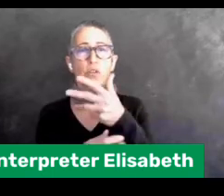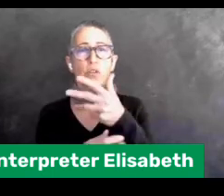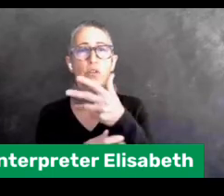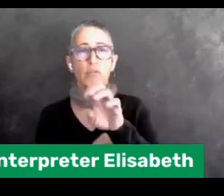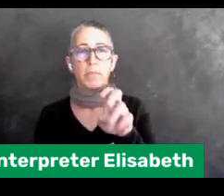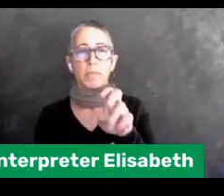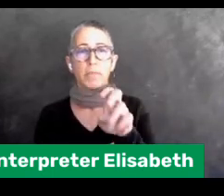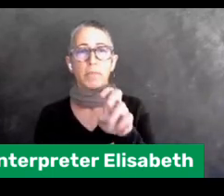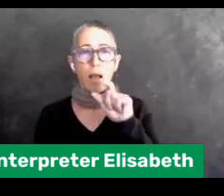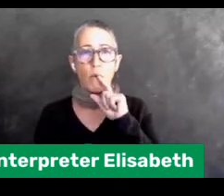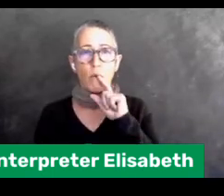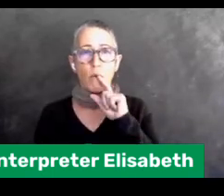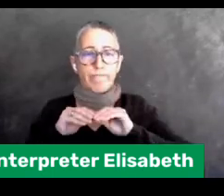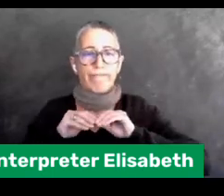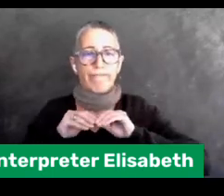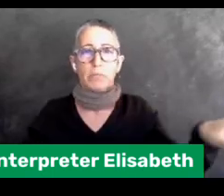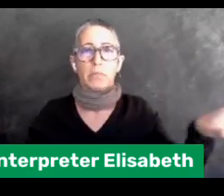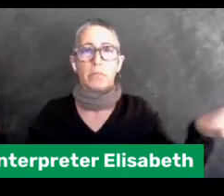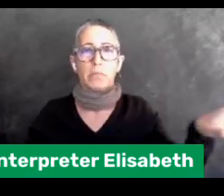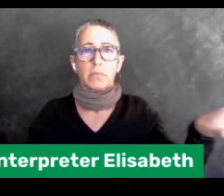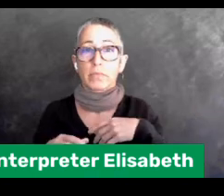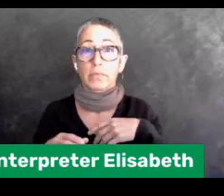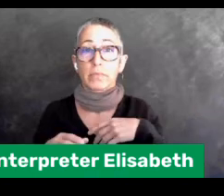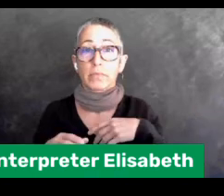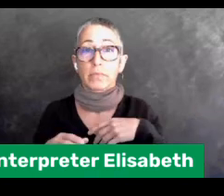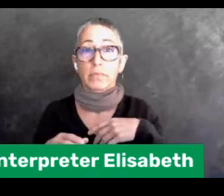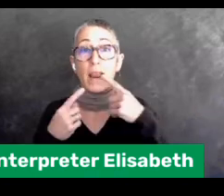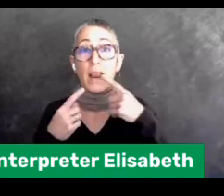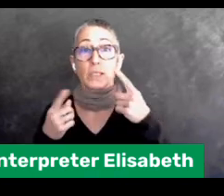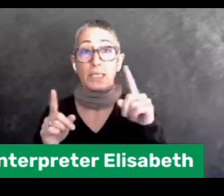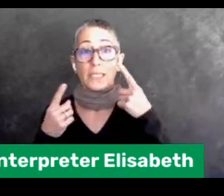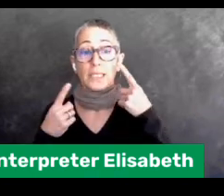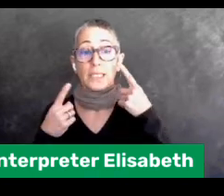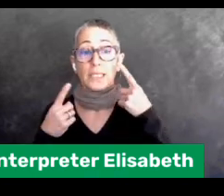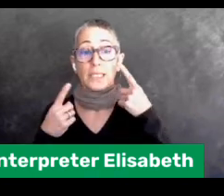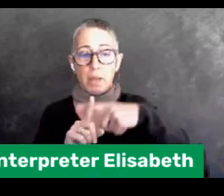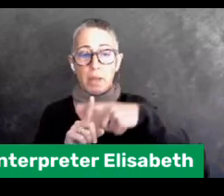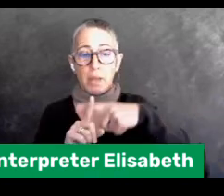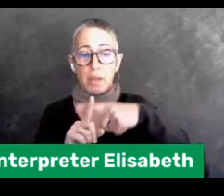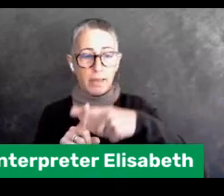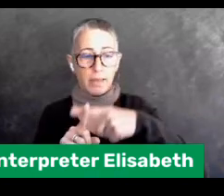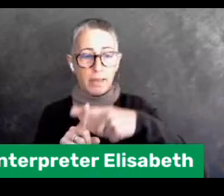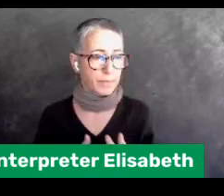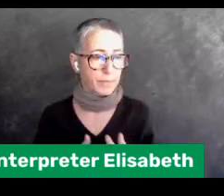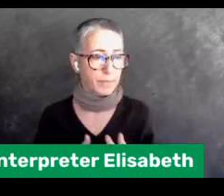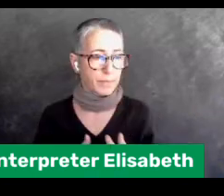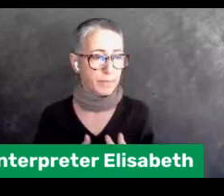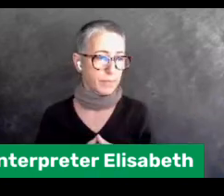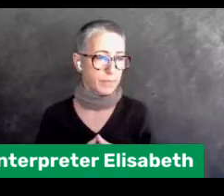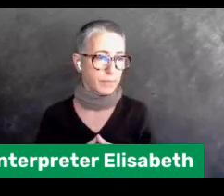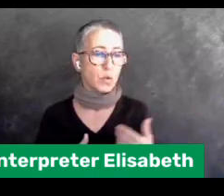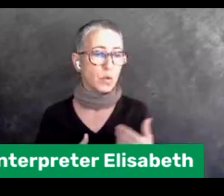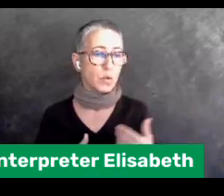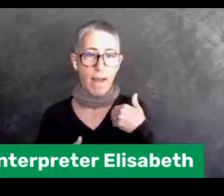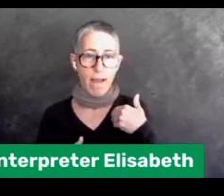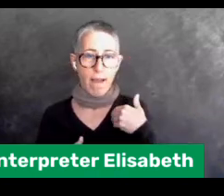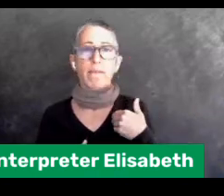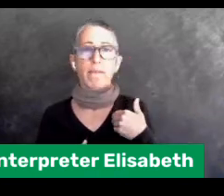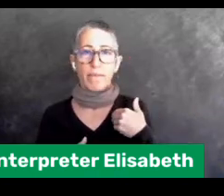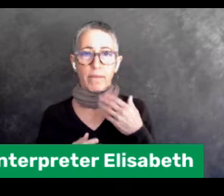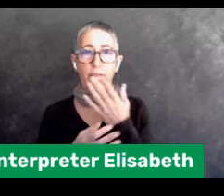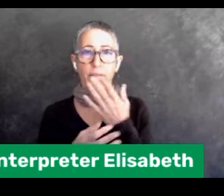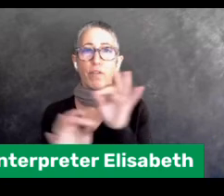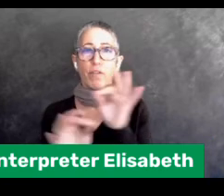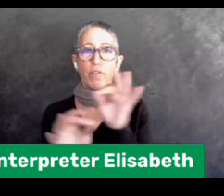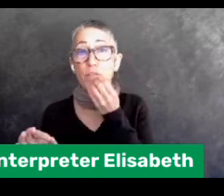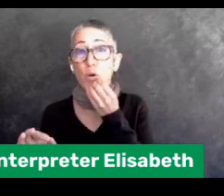that were happening month over month. We had events like free food giveaways and farmer markets. We're in